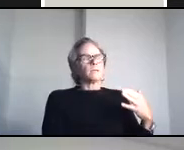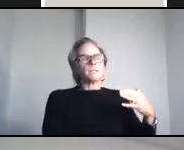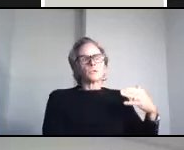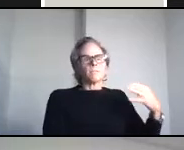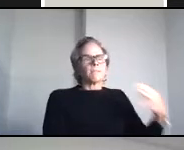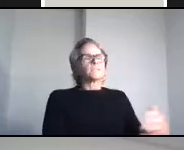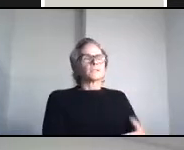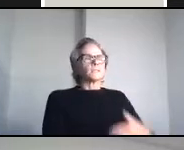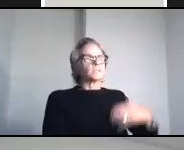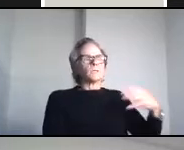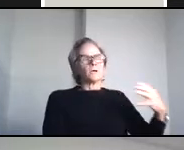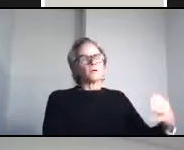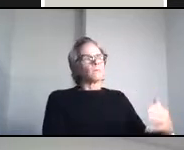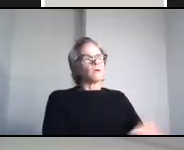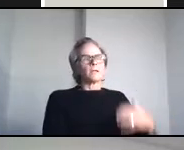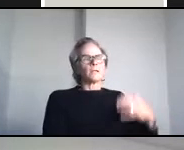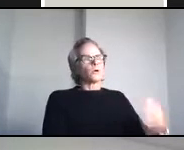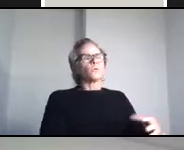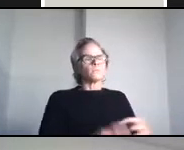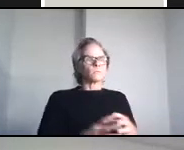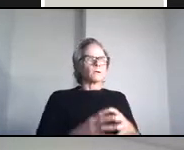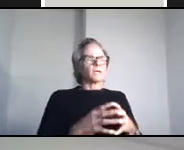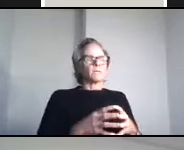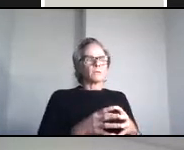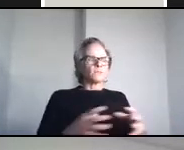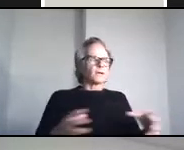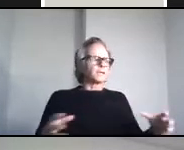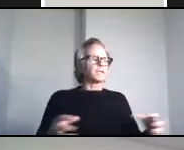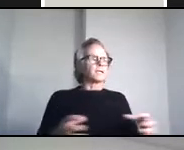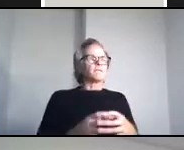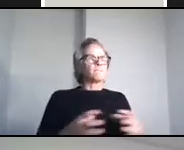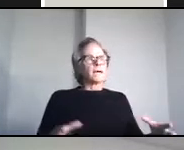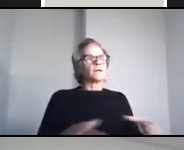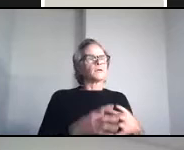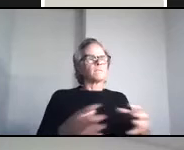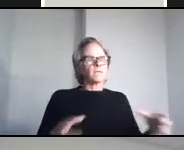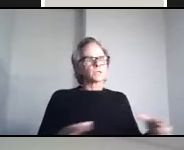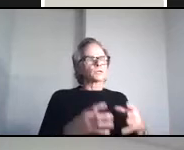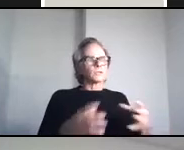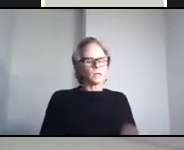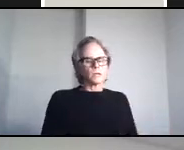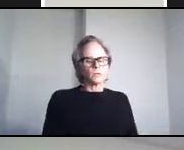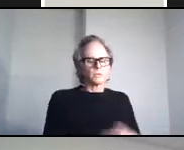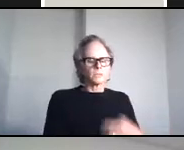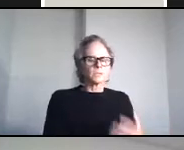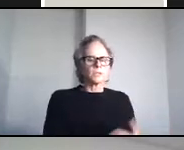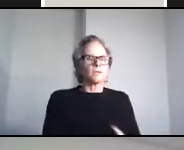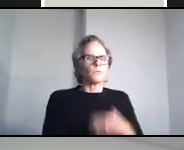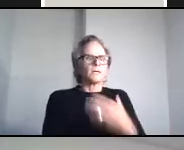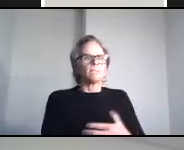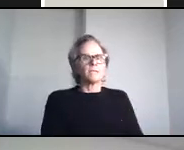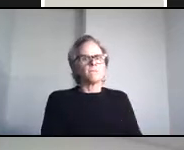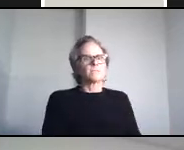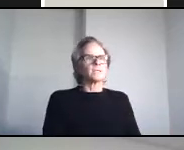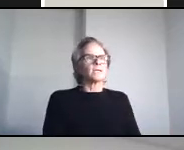Again, these are domestic things that we know very well in homes, where again, the proliferation again of pattern and texture and color. This is the thing